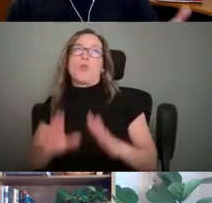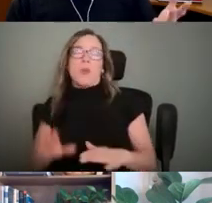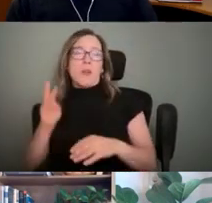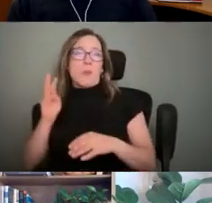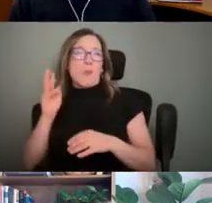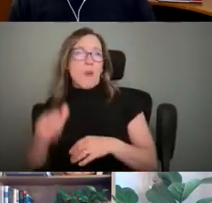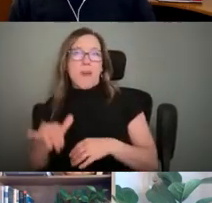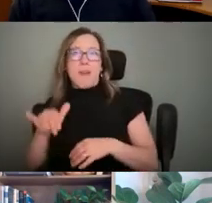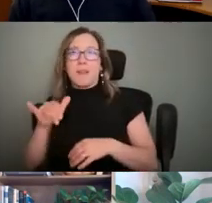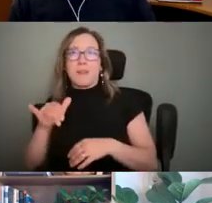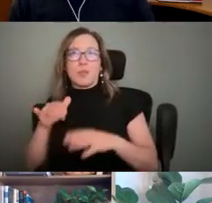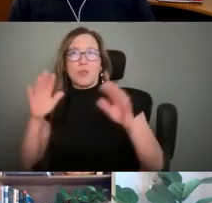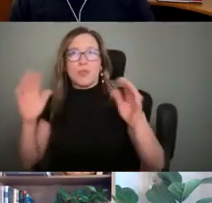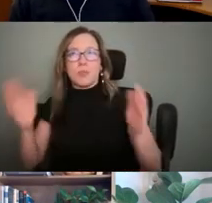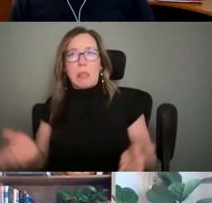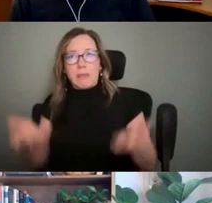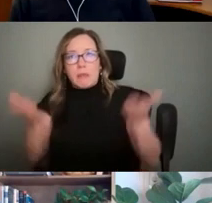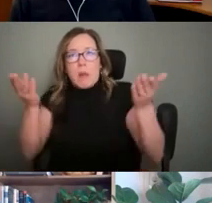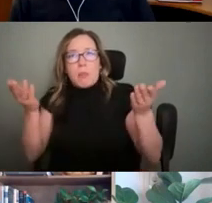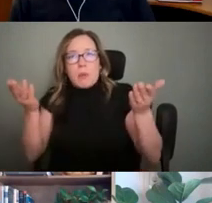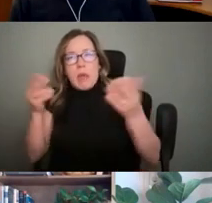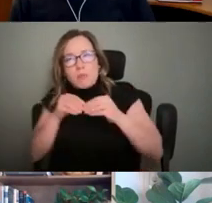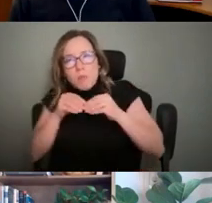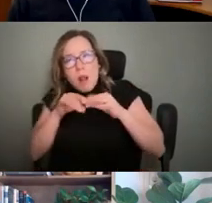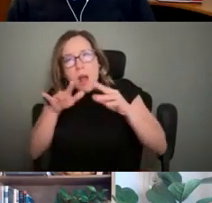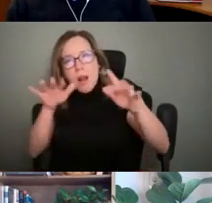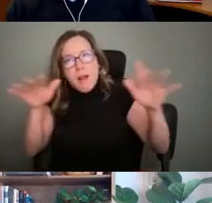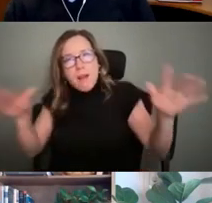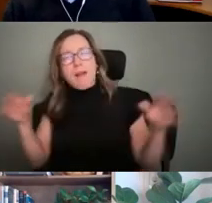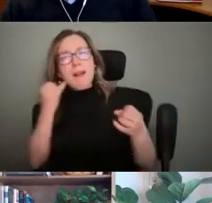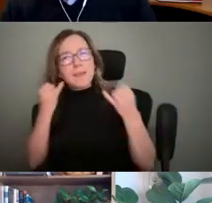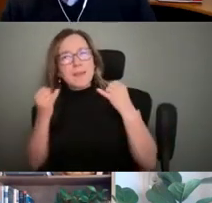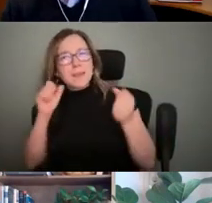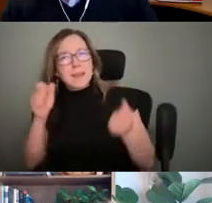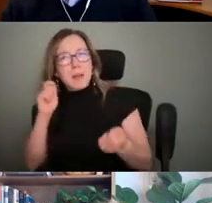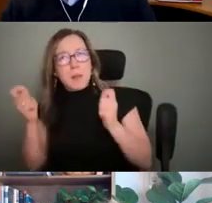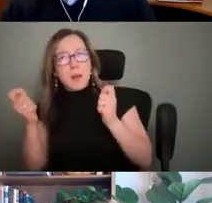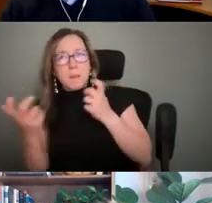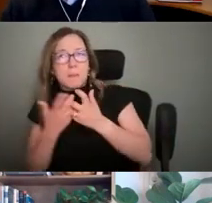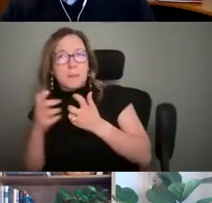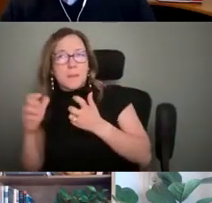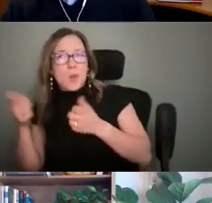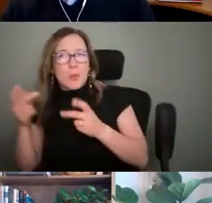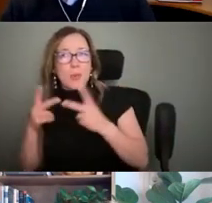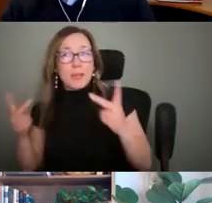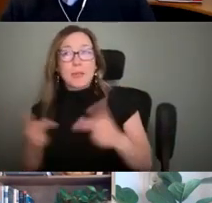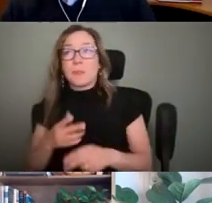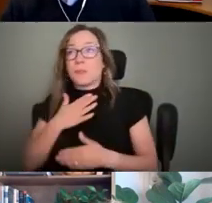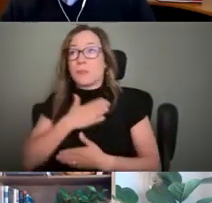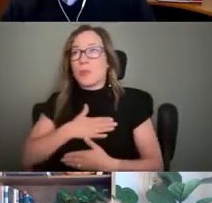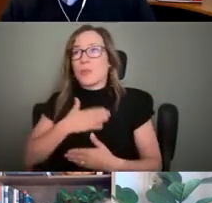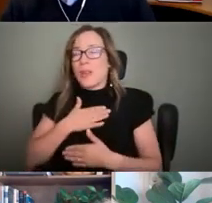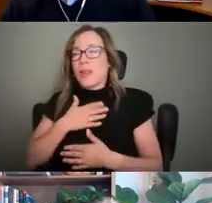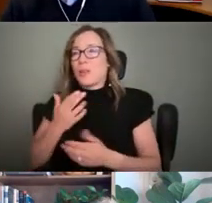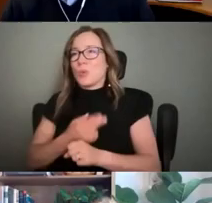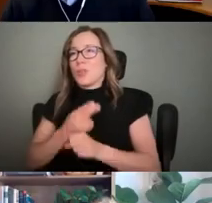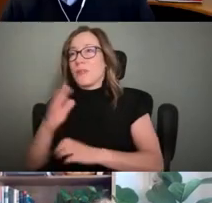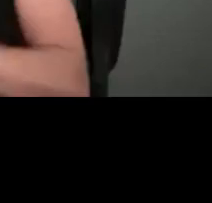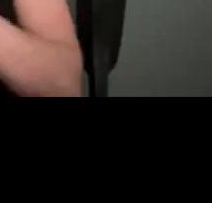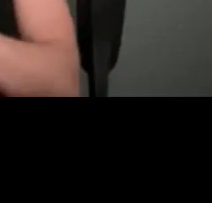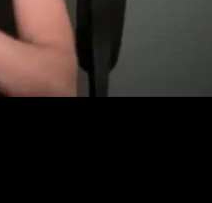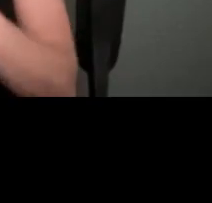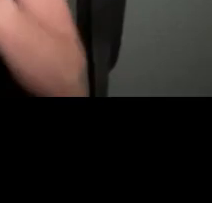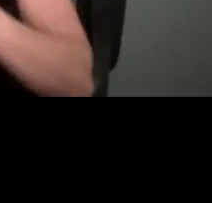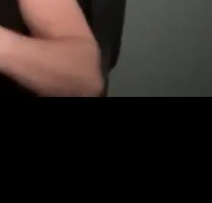to lift up and amplify ideas that can be adapted in different places. Super. Yeah, and we appreciated your use of the chat. And for anybody who does want the